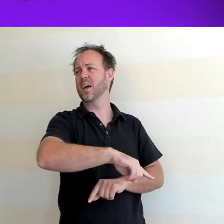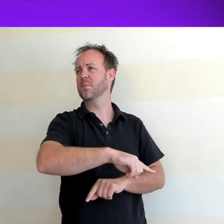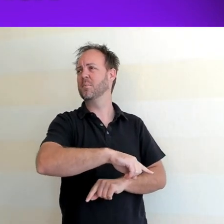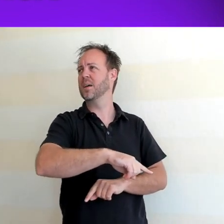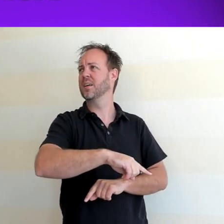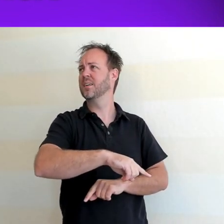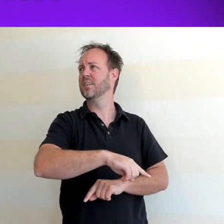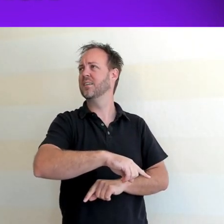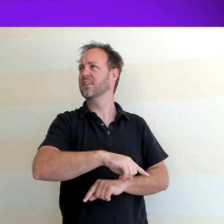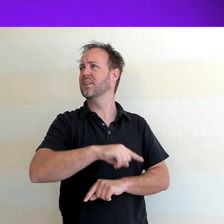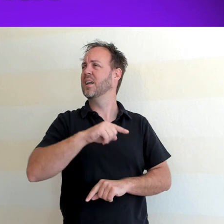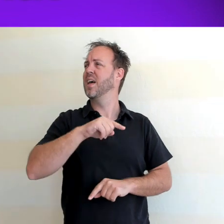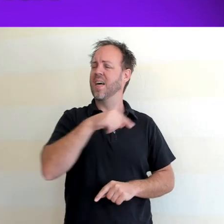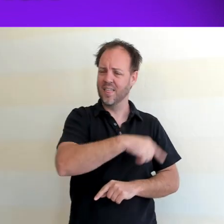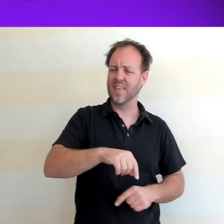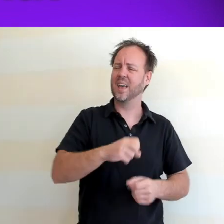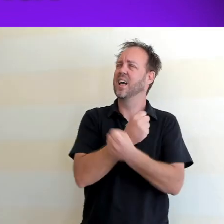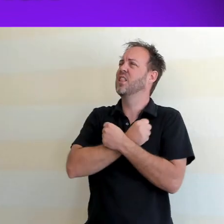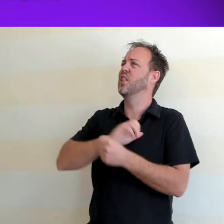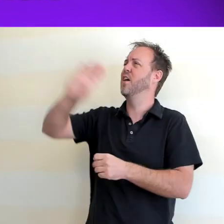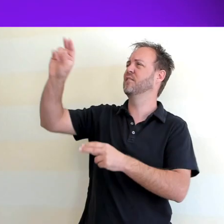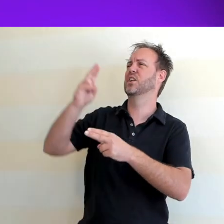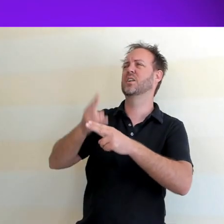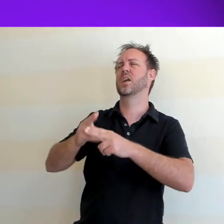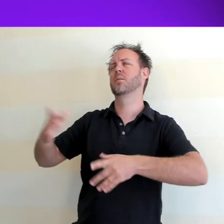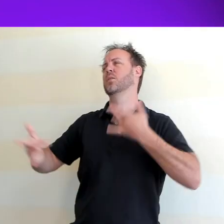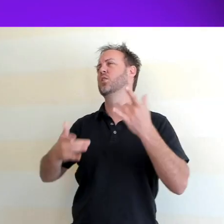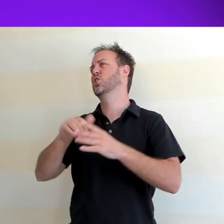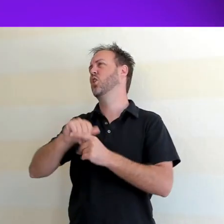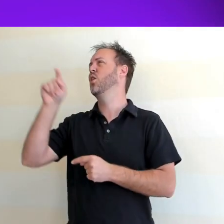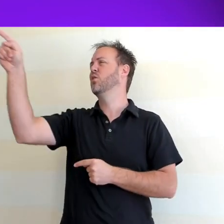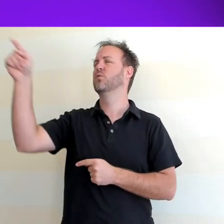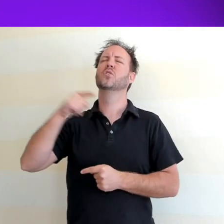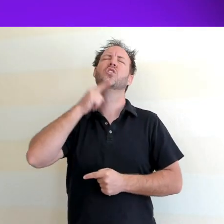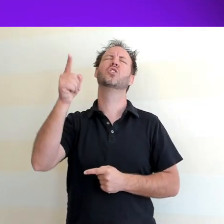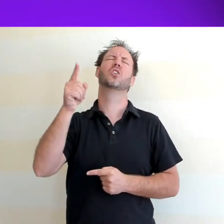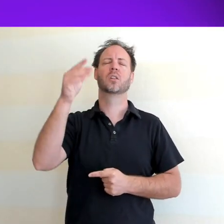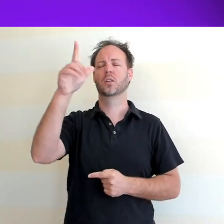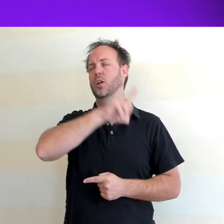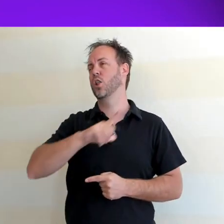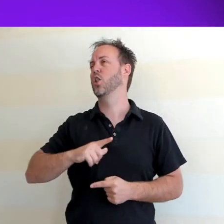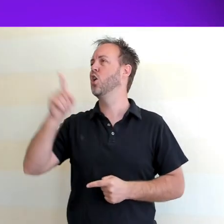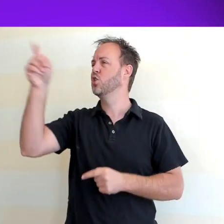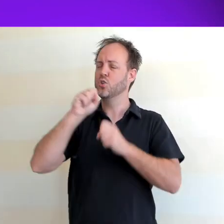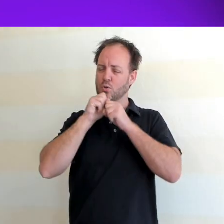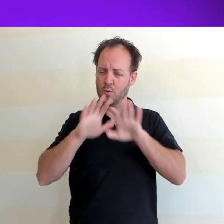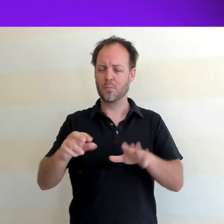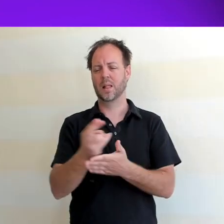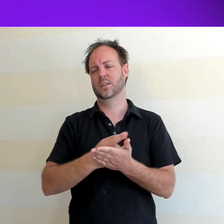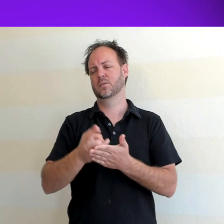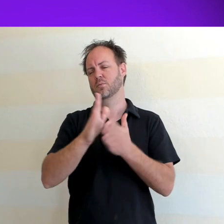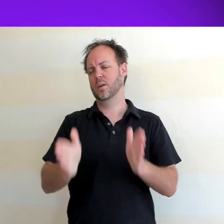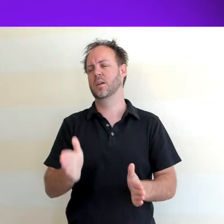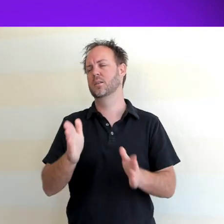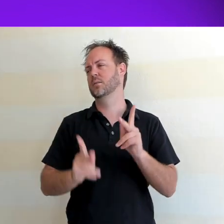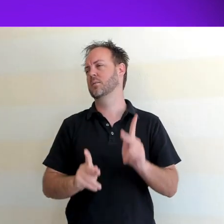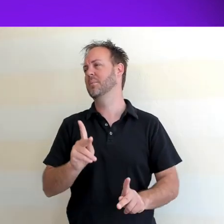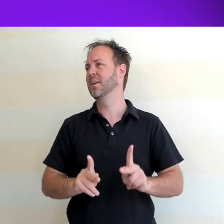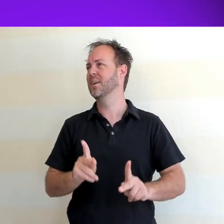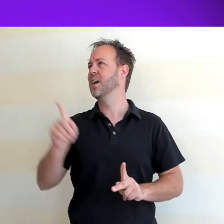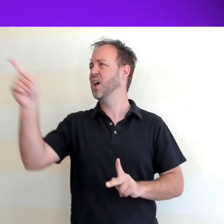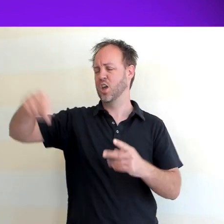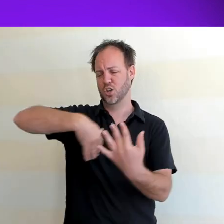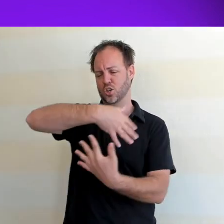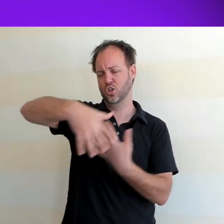that those who love your name may rejoice in you. For surely, O Lord, you bless the righteous.